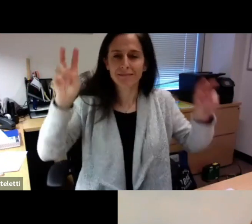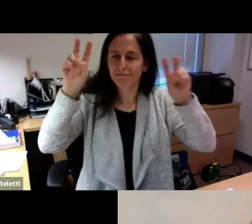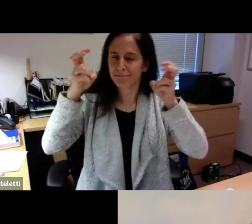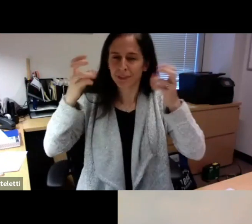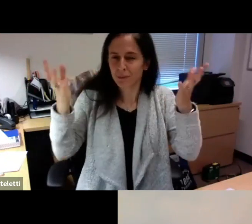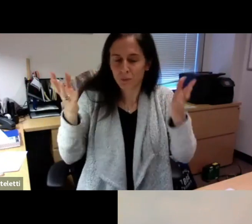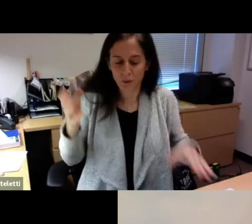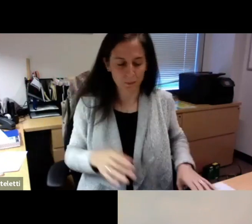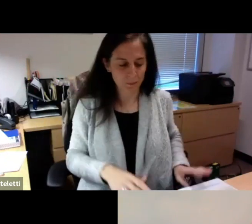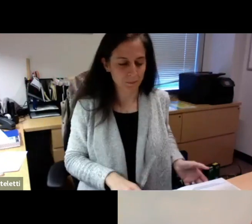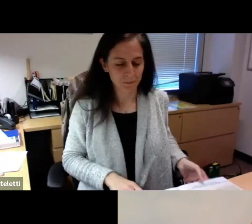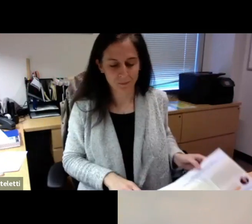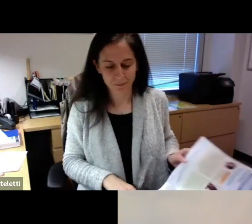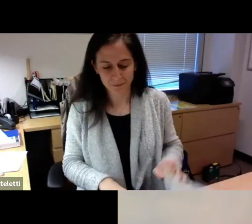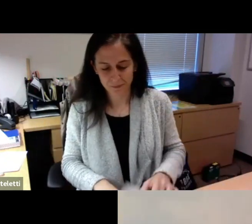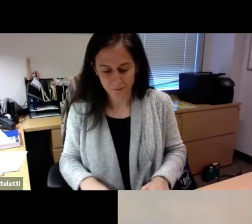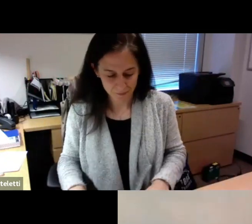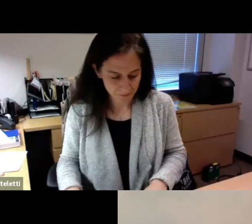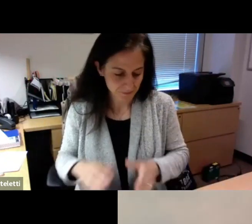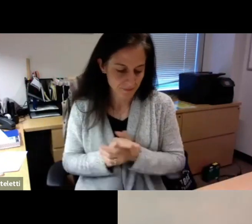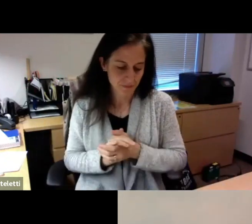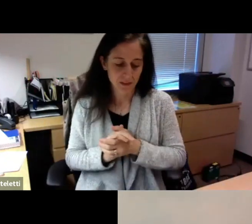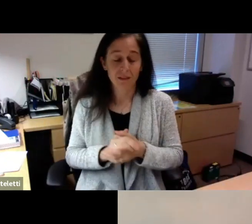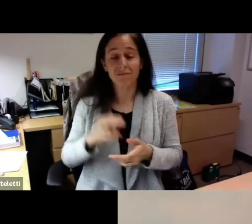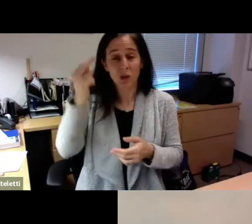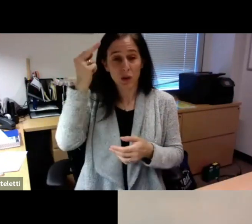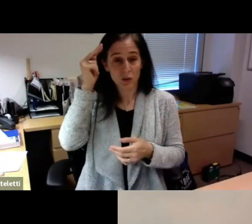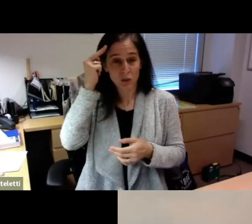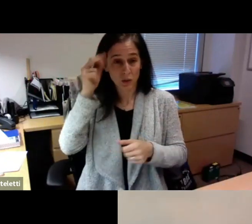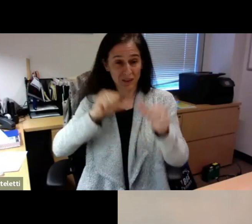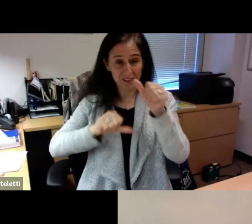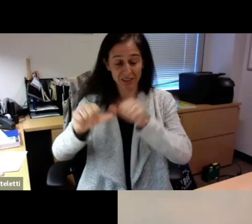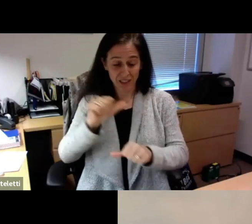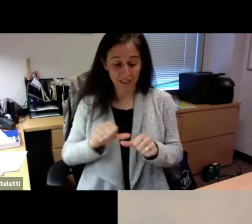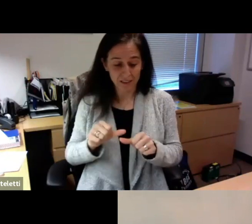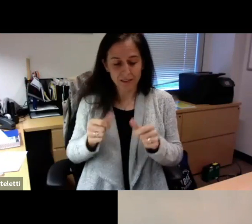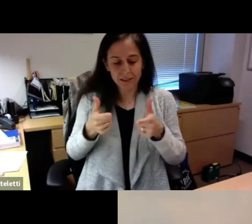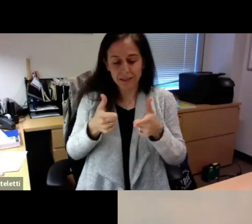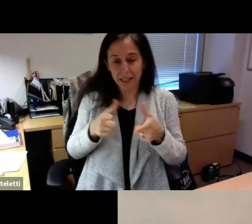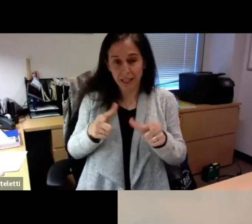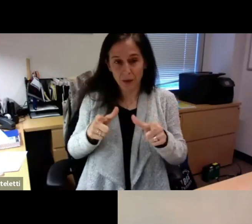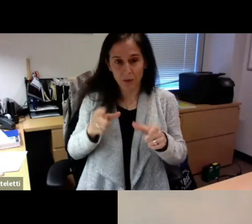This year's distinguished lecture series will begin with today's topic